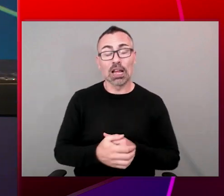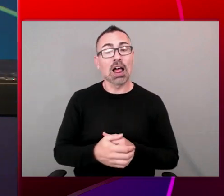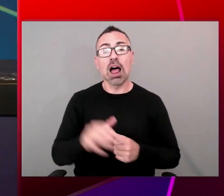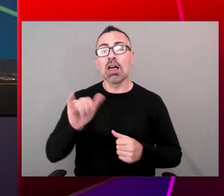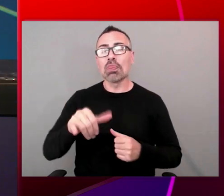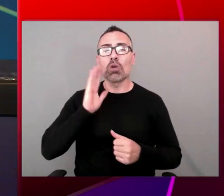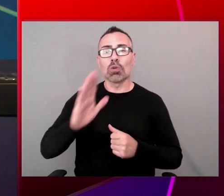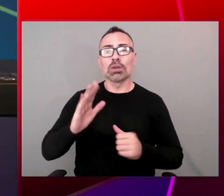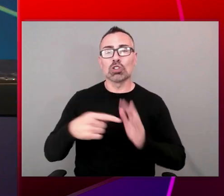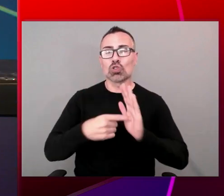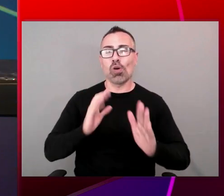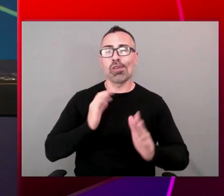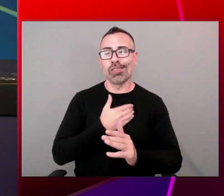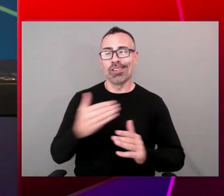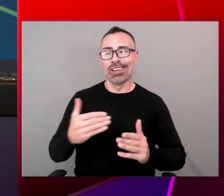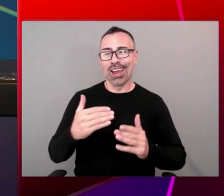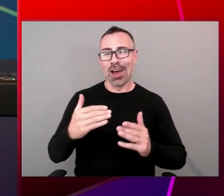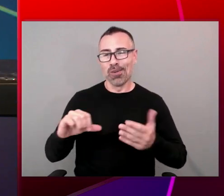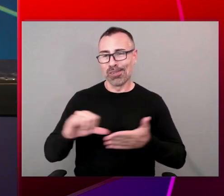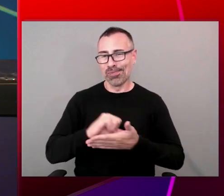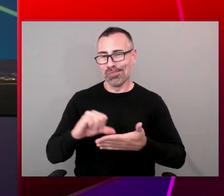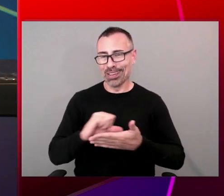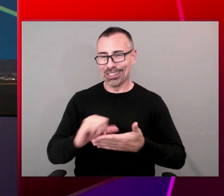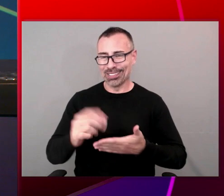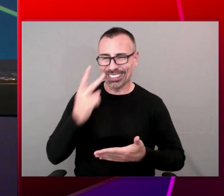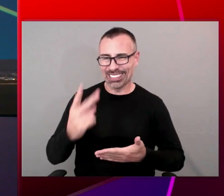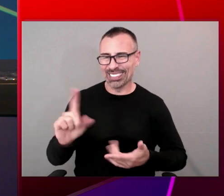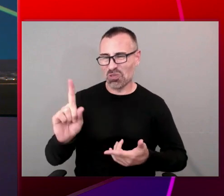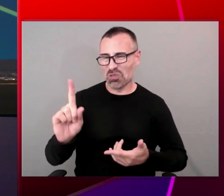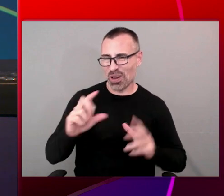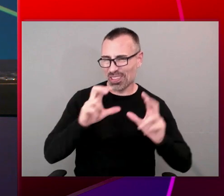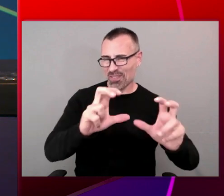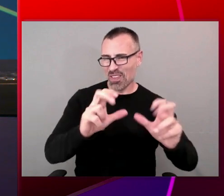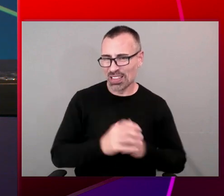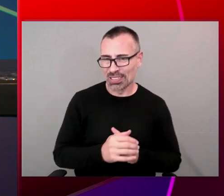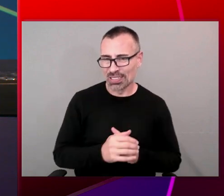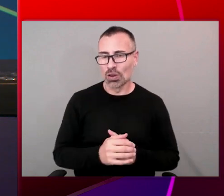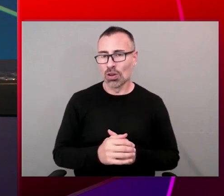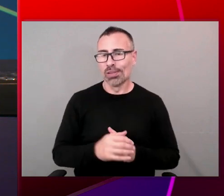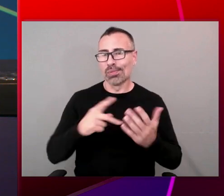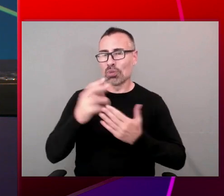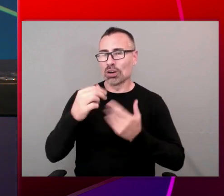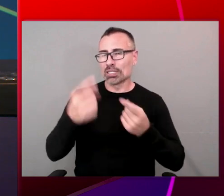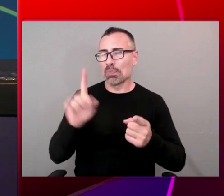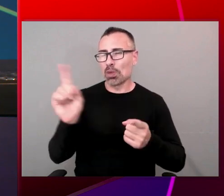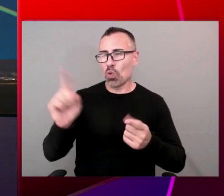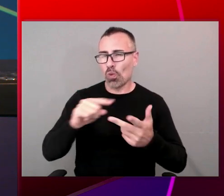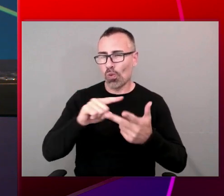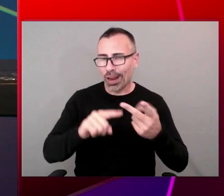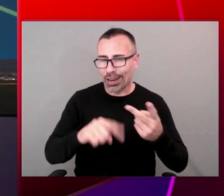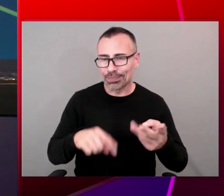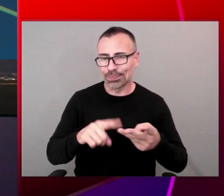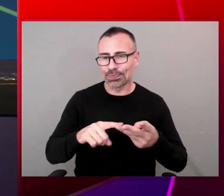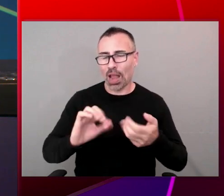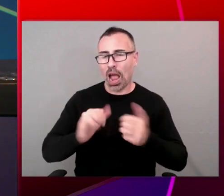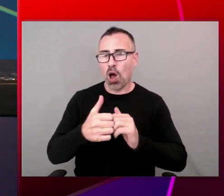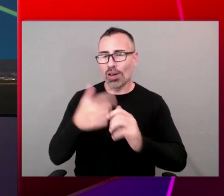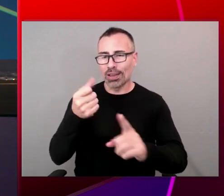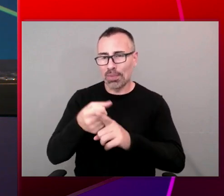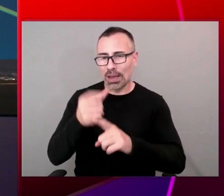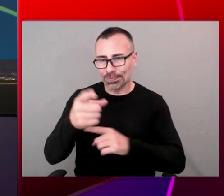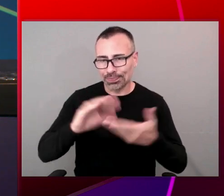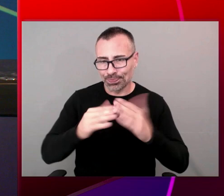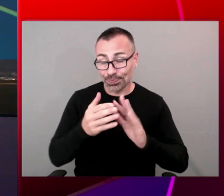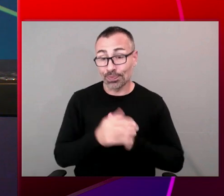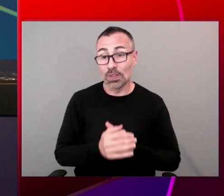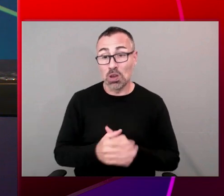recently? Where have they done those projects? What are they delivering back to the community? Those are also things that we're going to be updating constantly so that people